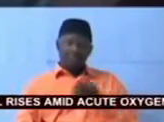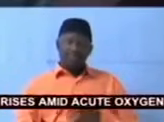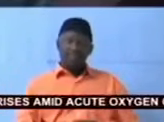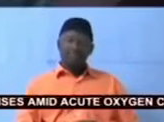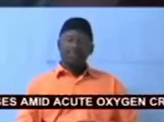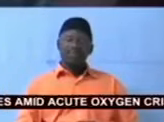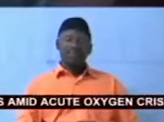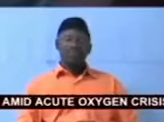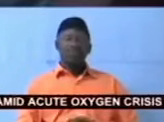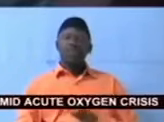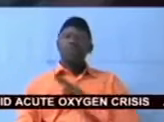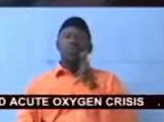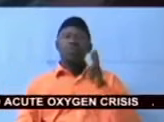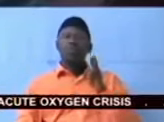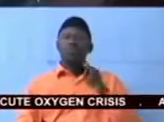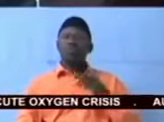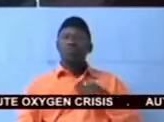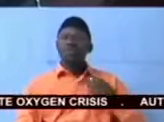already left because I understand